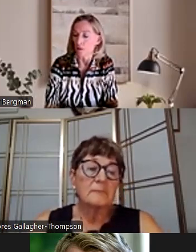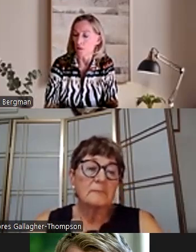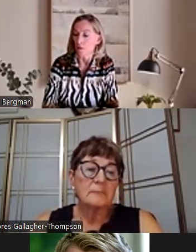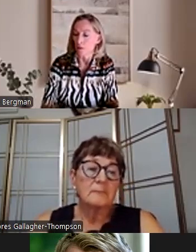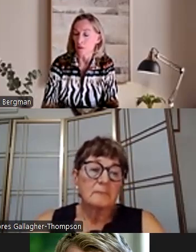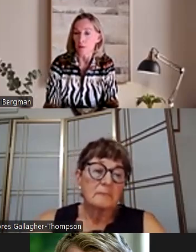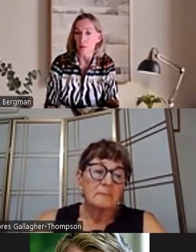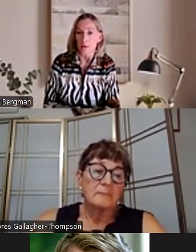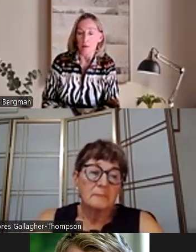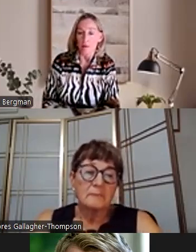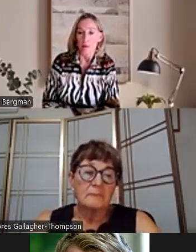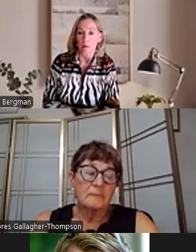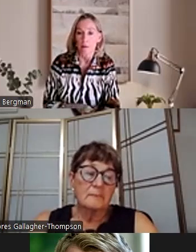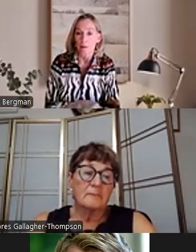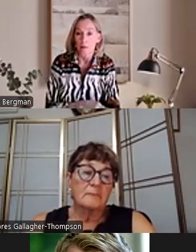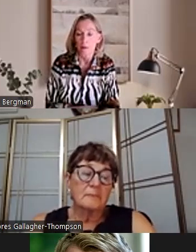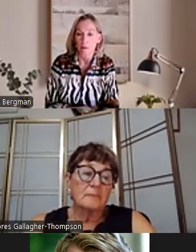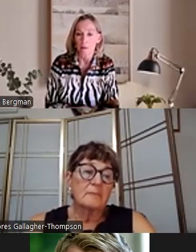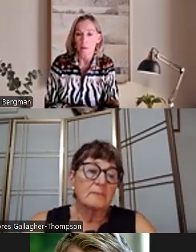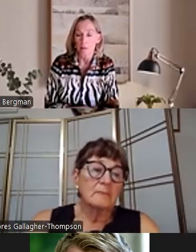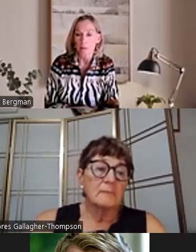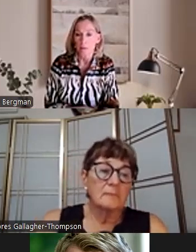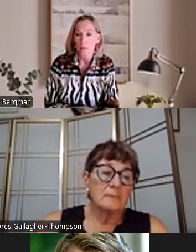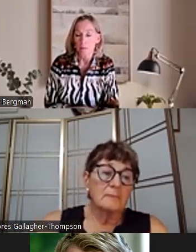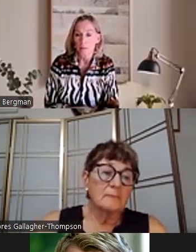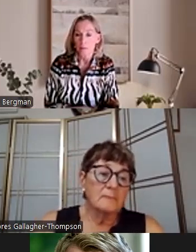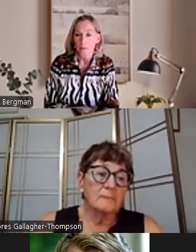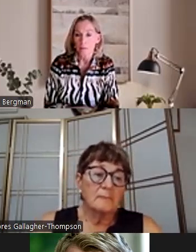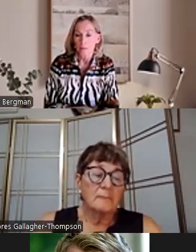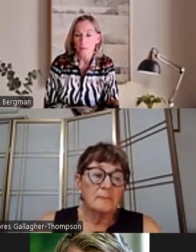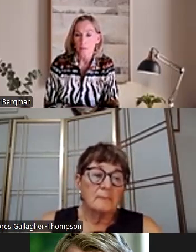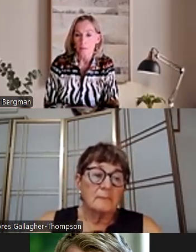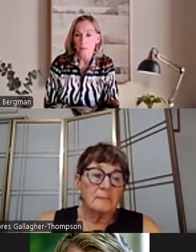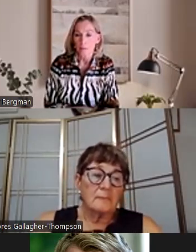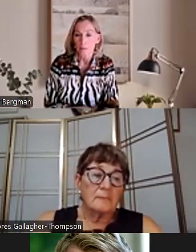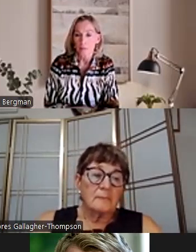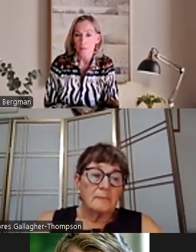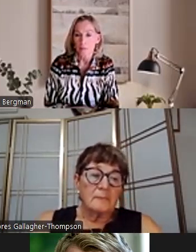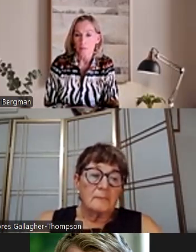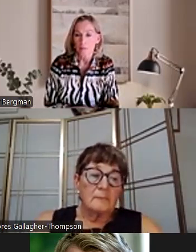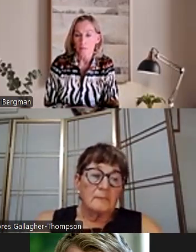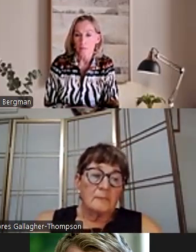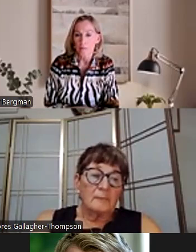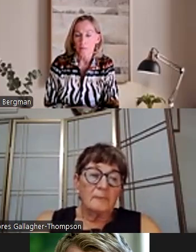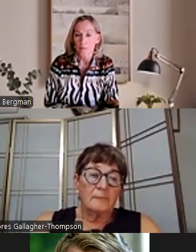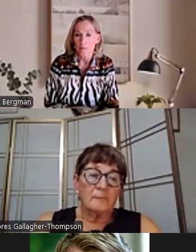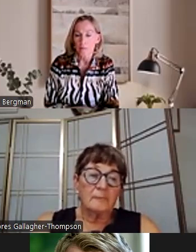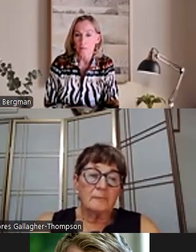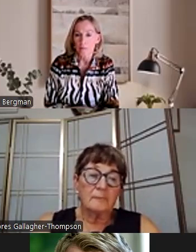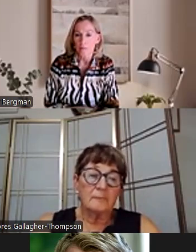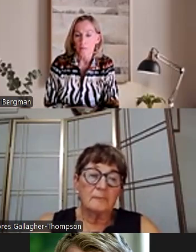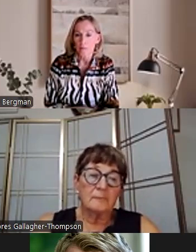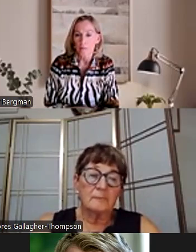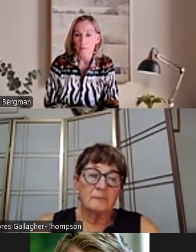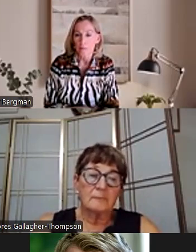And I know one of the topics that perhaps we should consider, and I think we, based on the recent